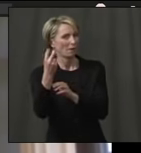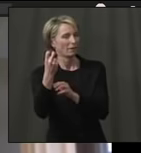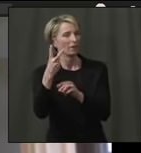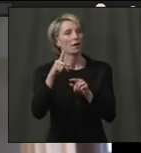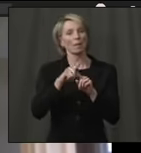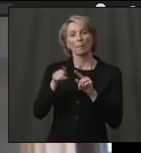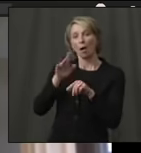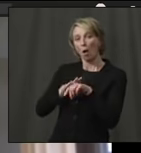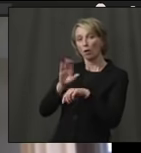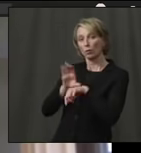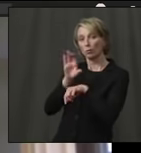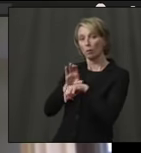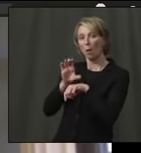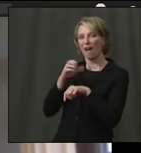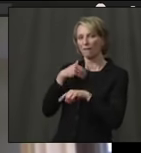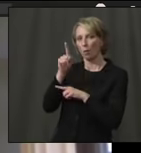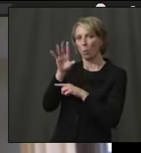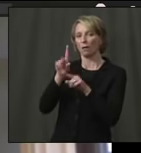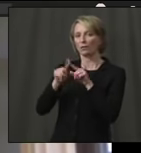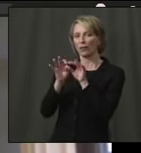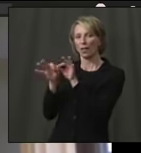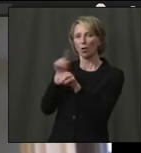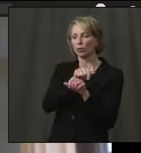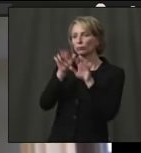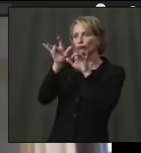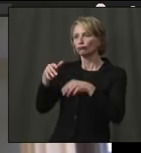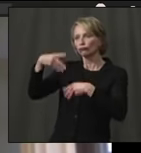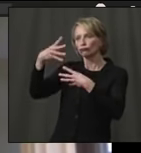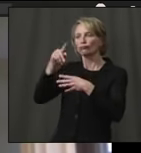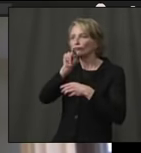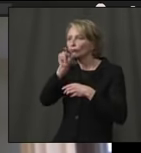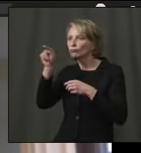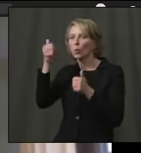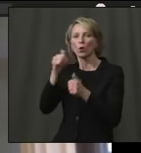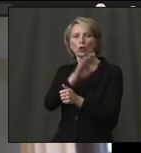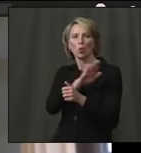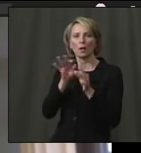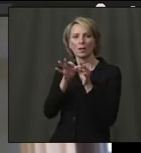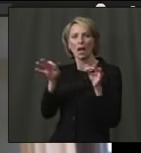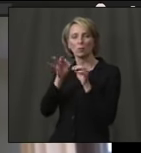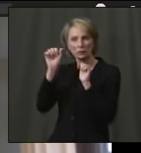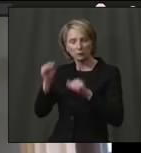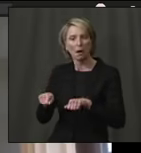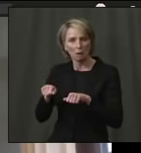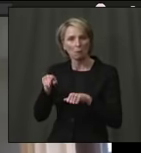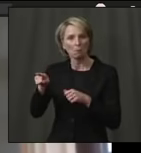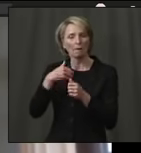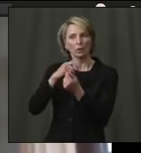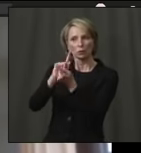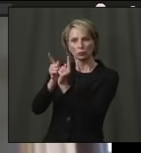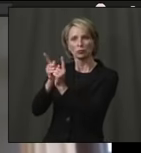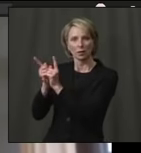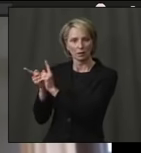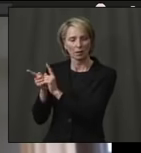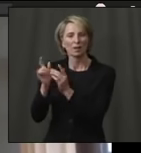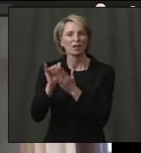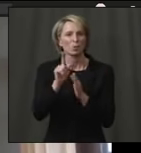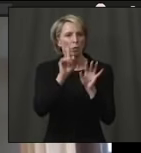census operation going right now. And that's why we're highest in the New